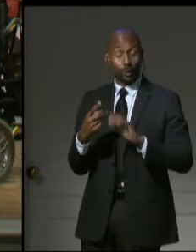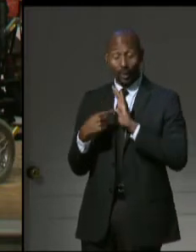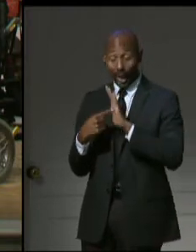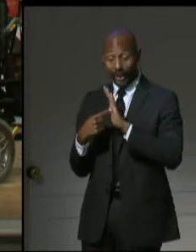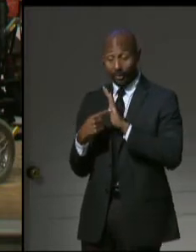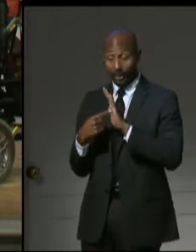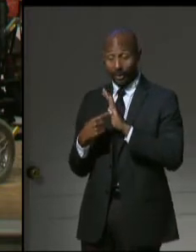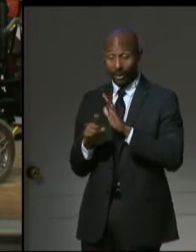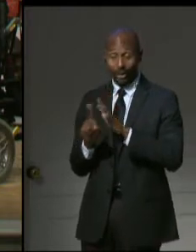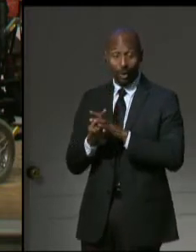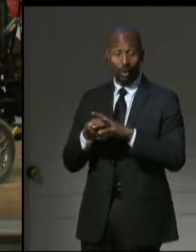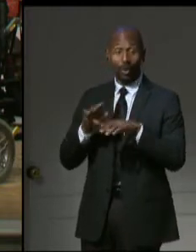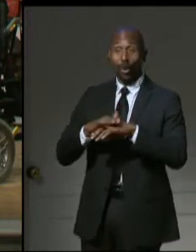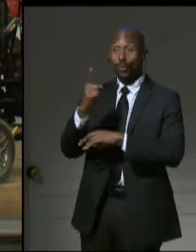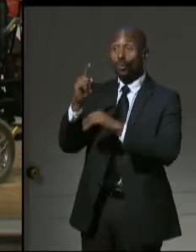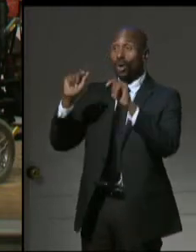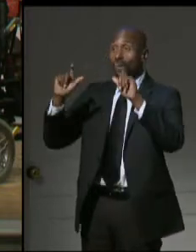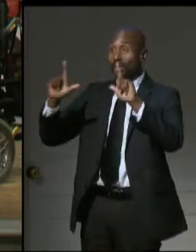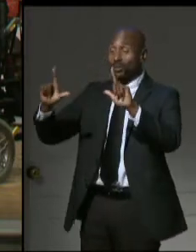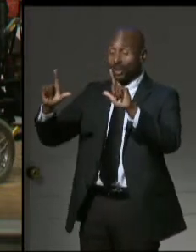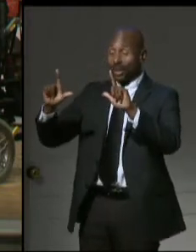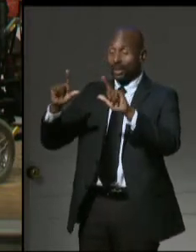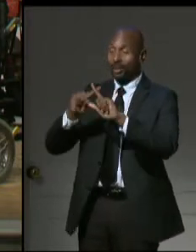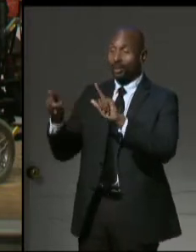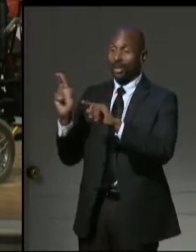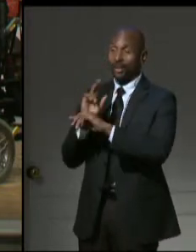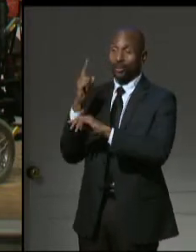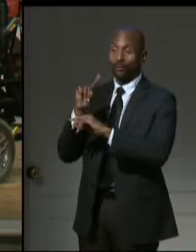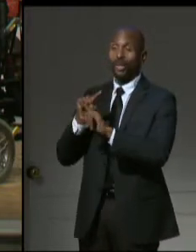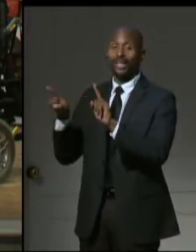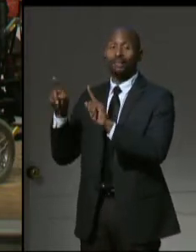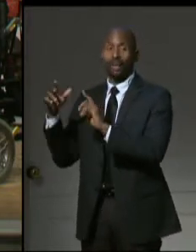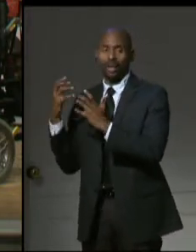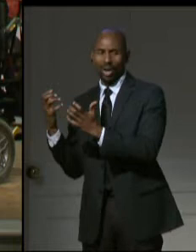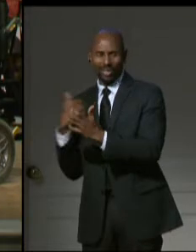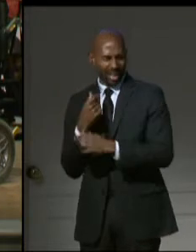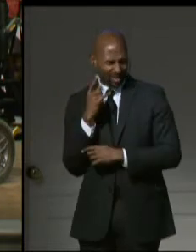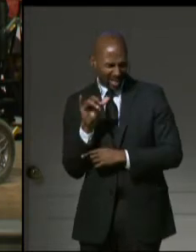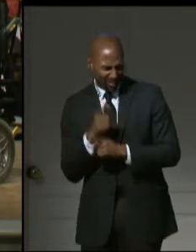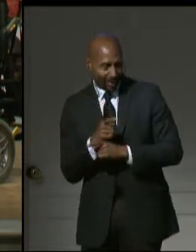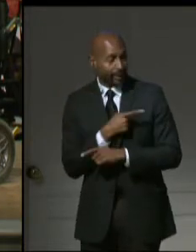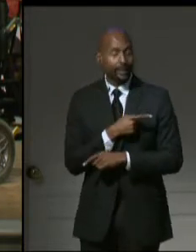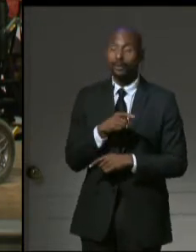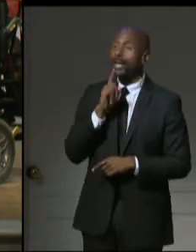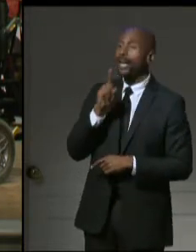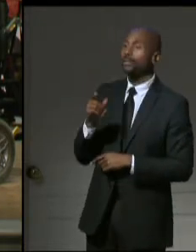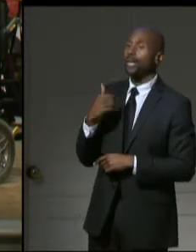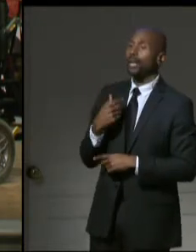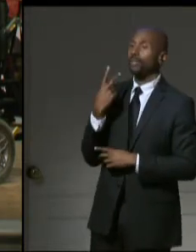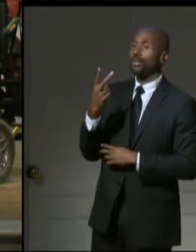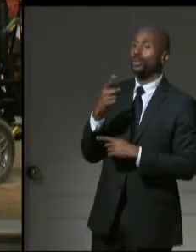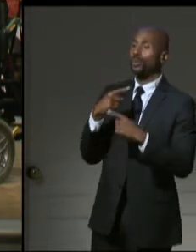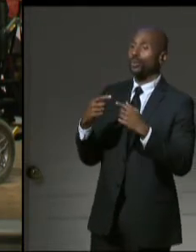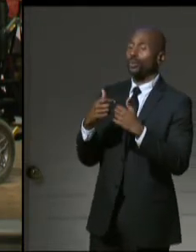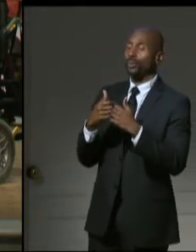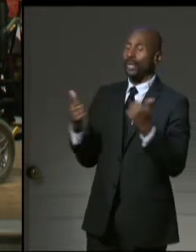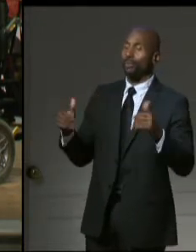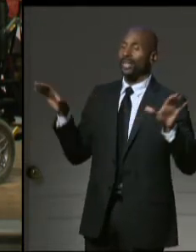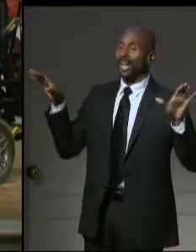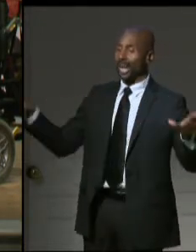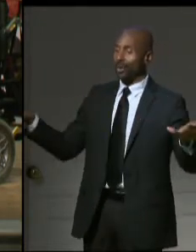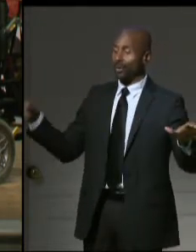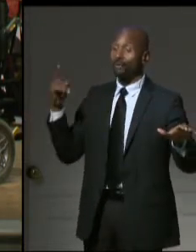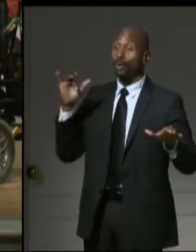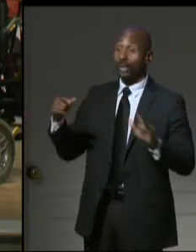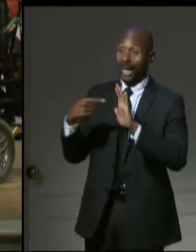screen intended to different audiences. Did I understand that correctly? So it's actually two separate areas of that exhibition